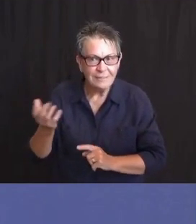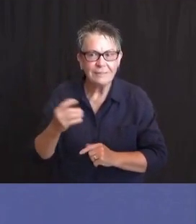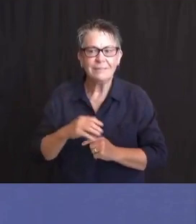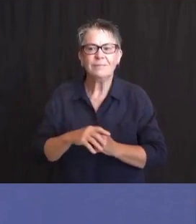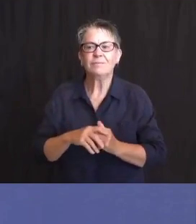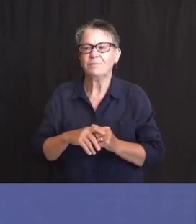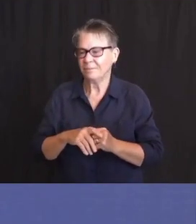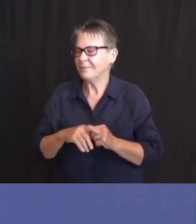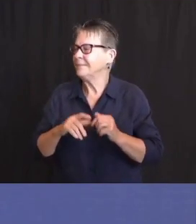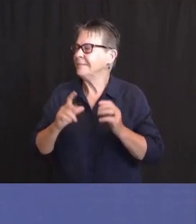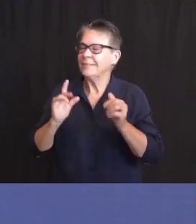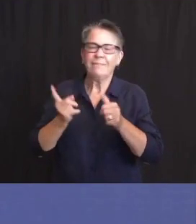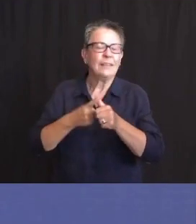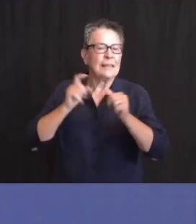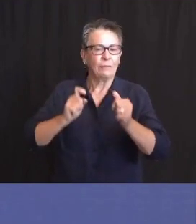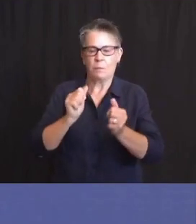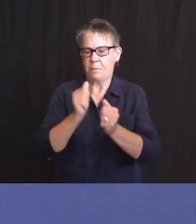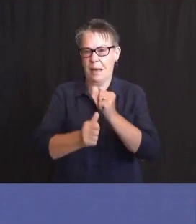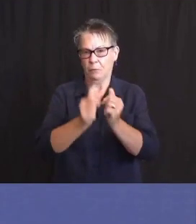to. You got anything, sir?